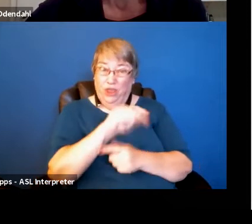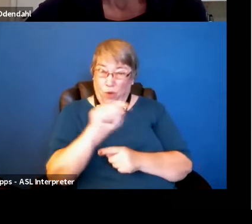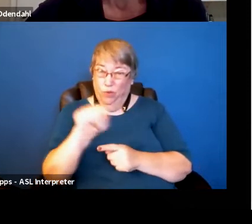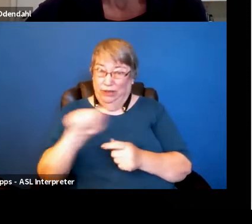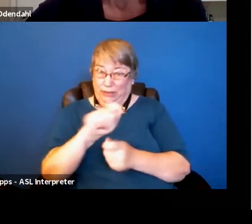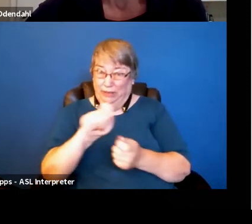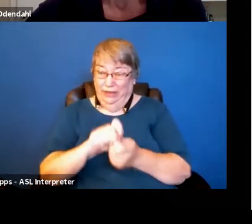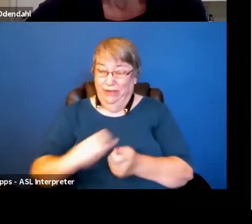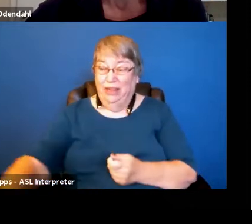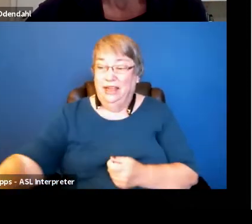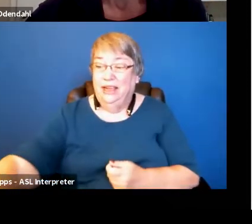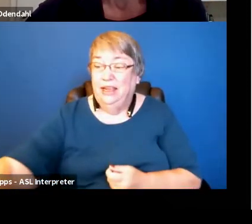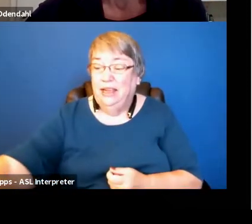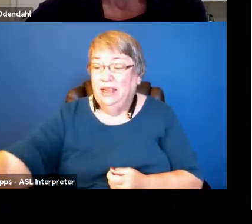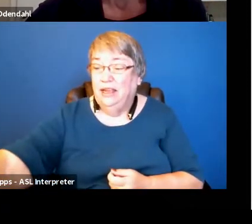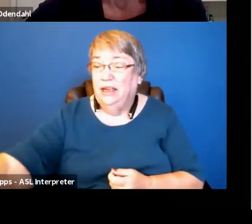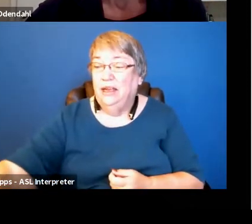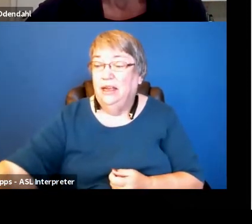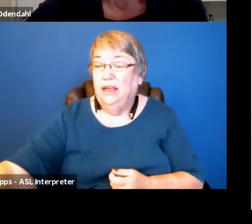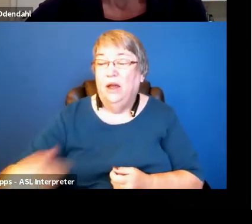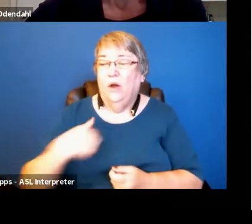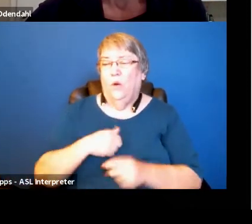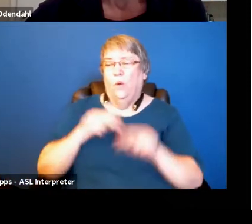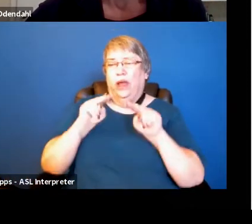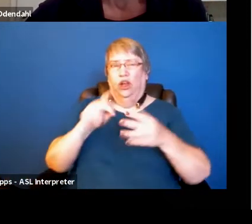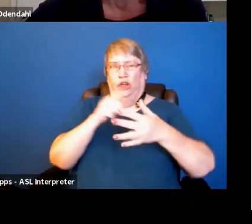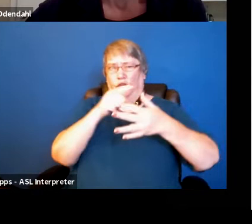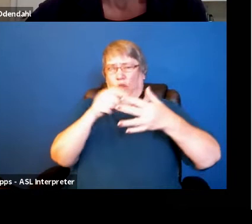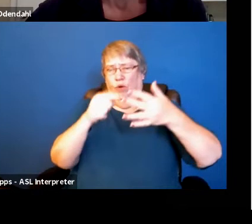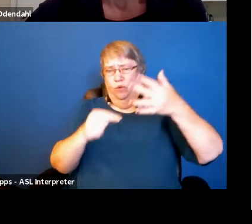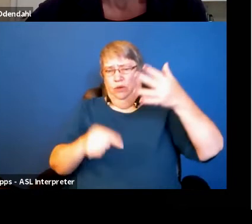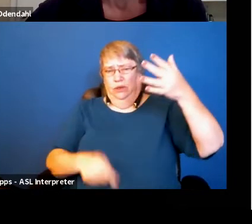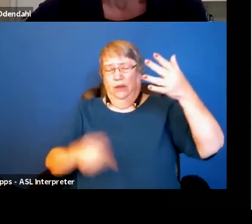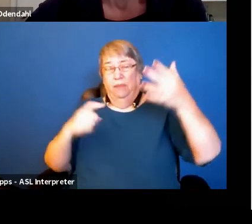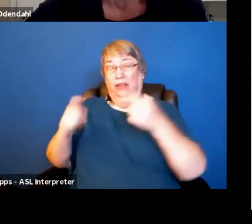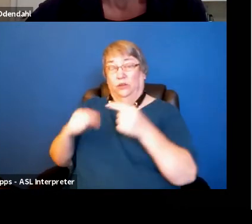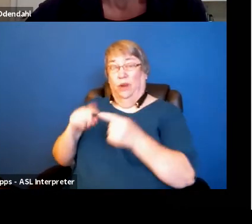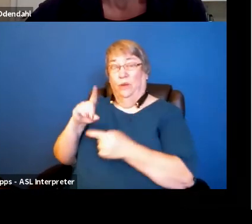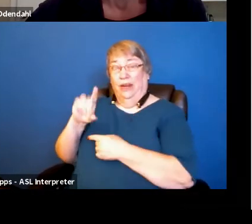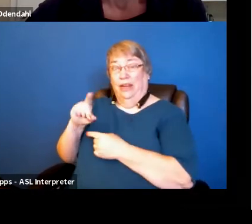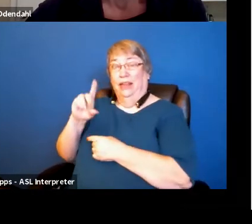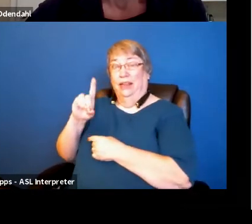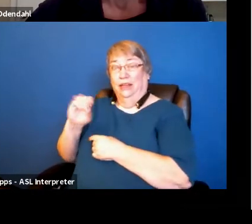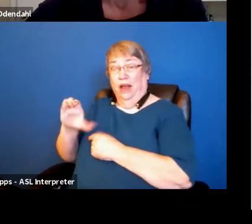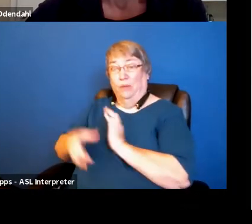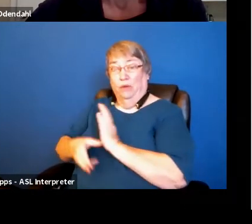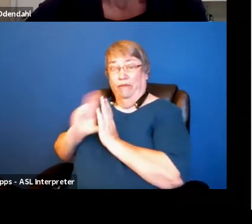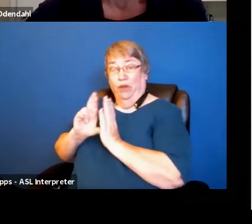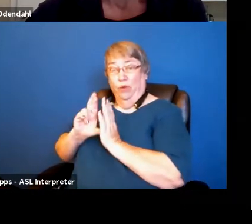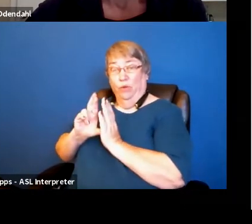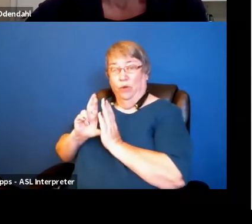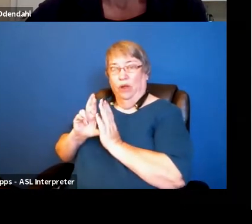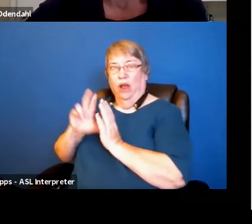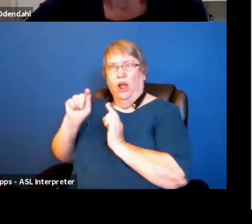We looked at these because in that document review that we did, these were the